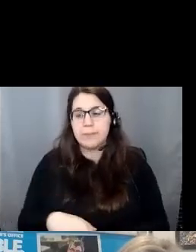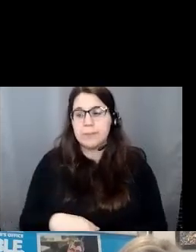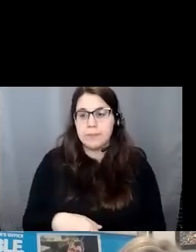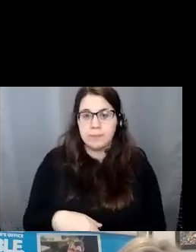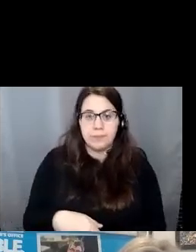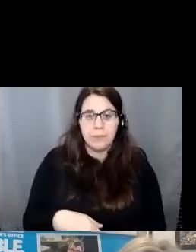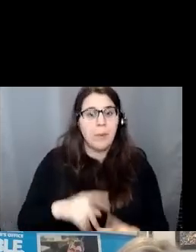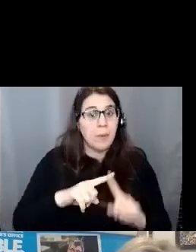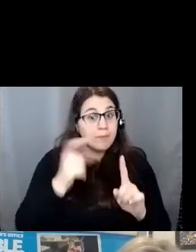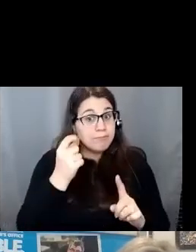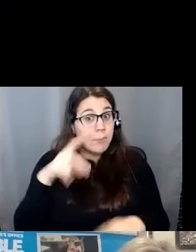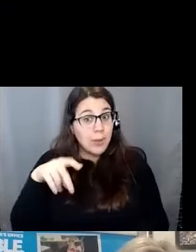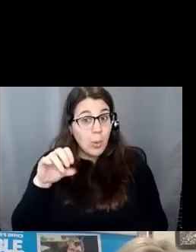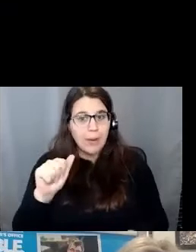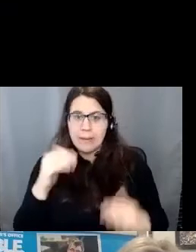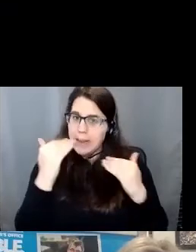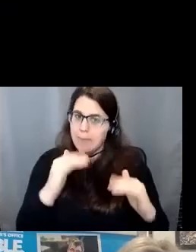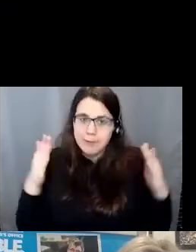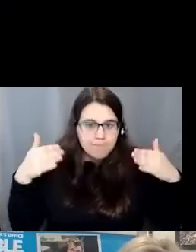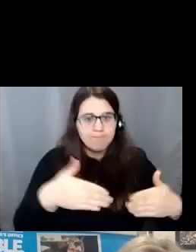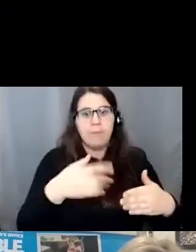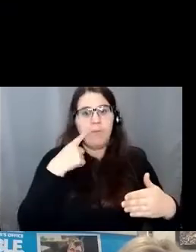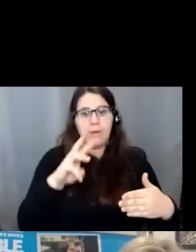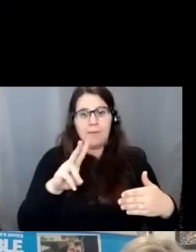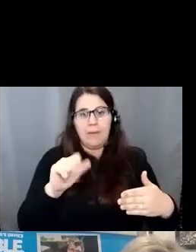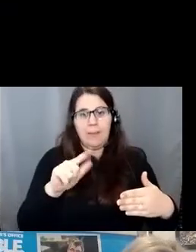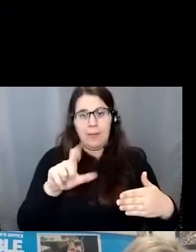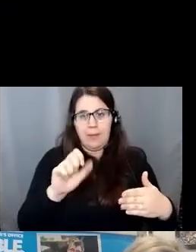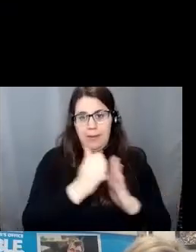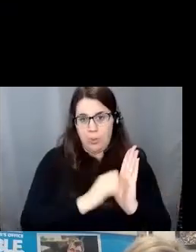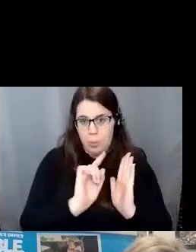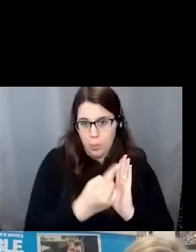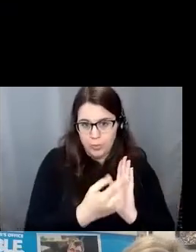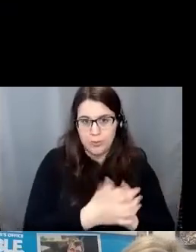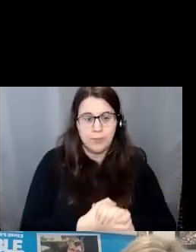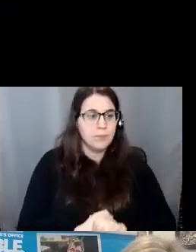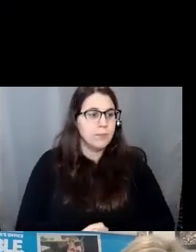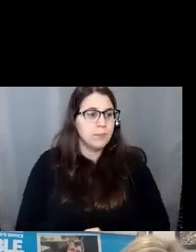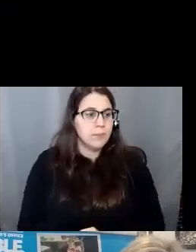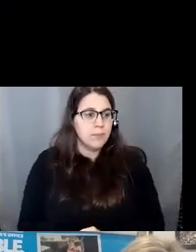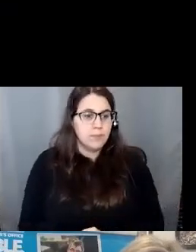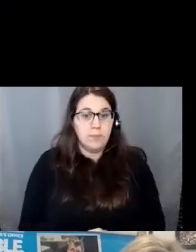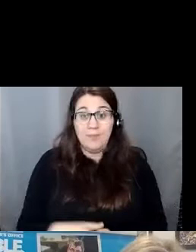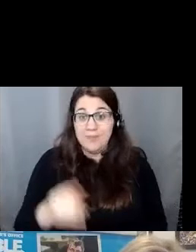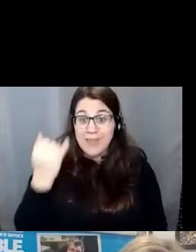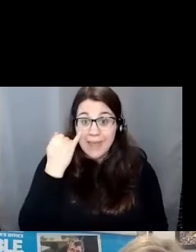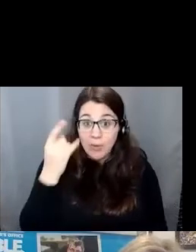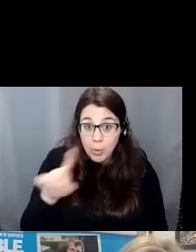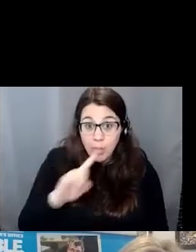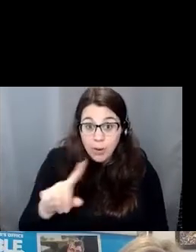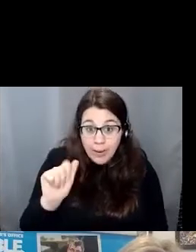account. And then be advised, for the individuals that act as an authorized legal representative, they will be